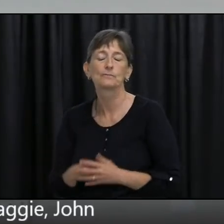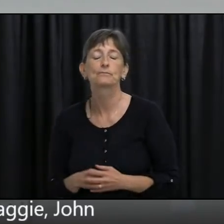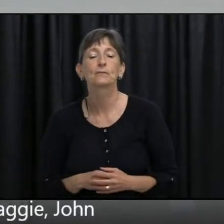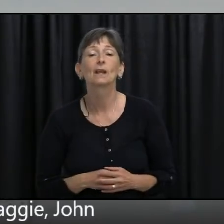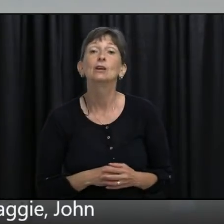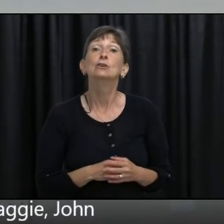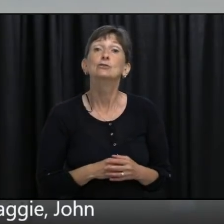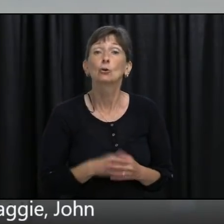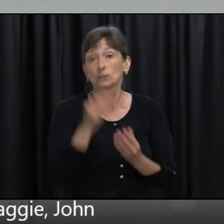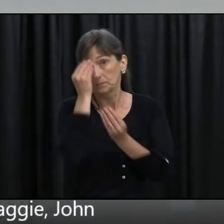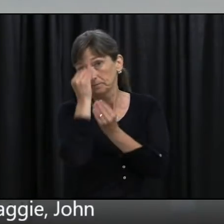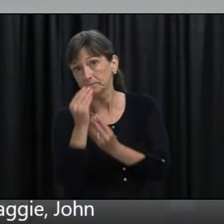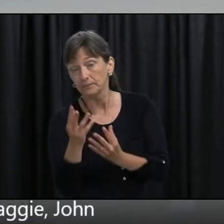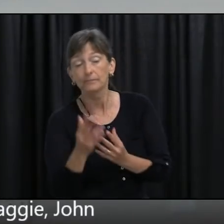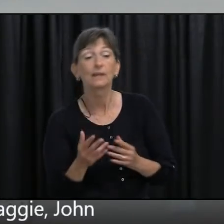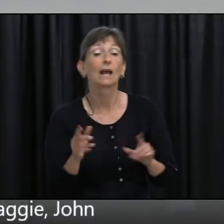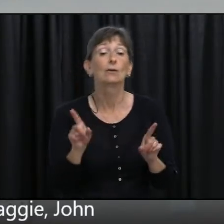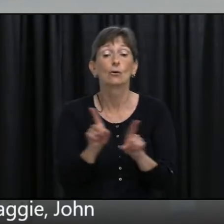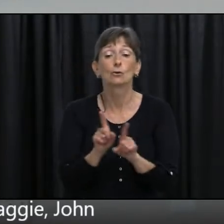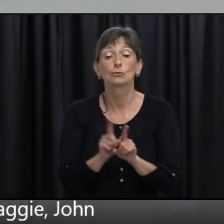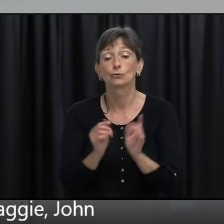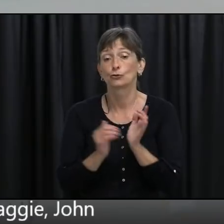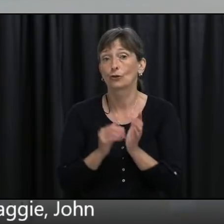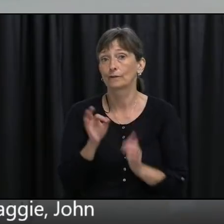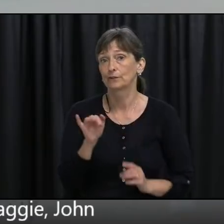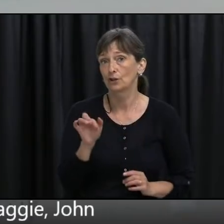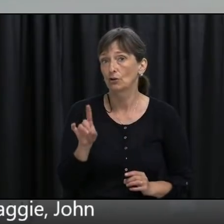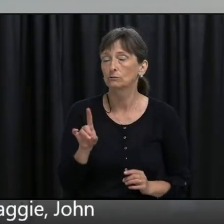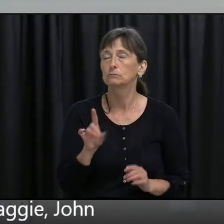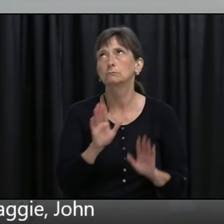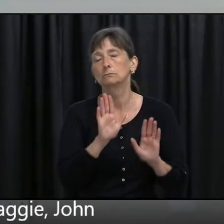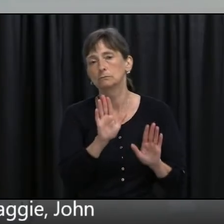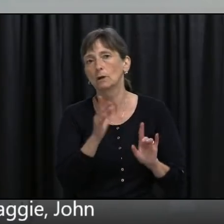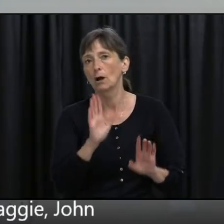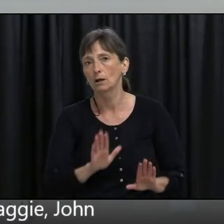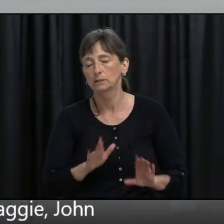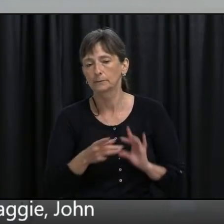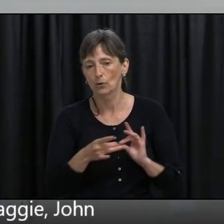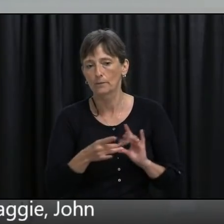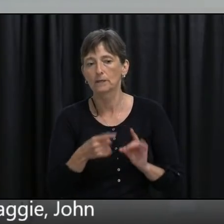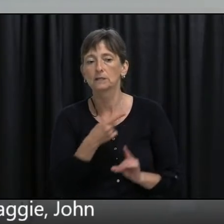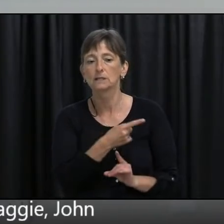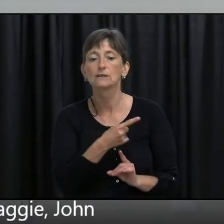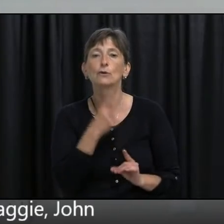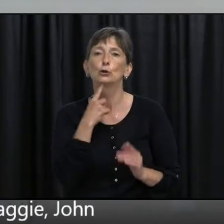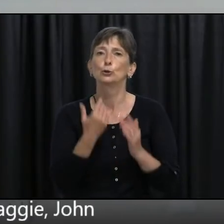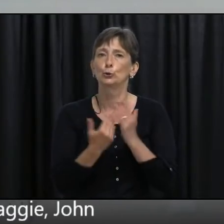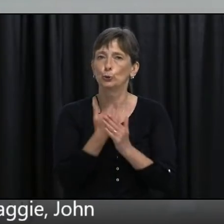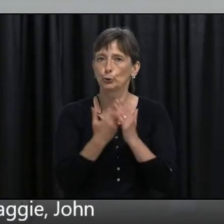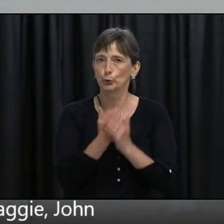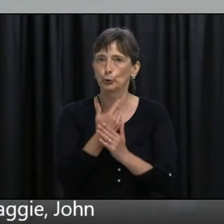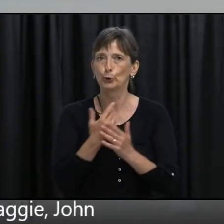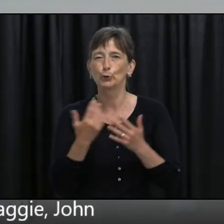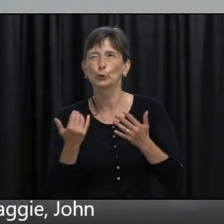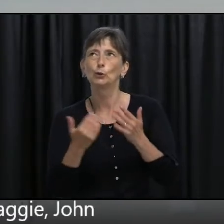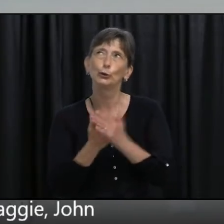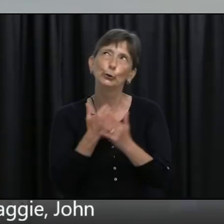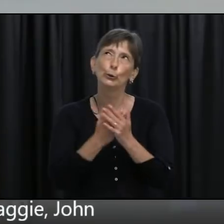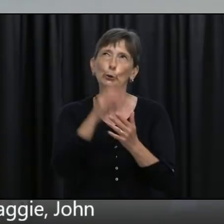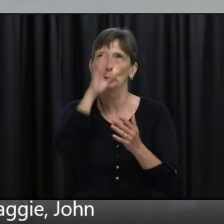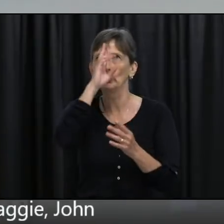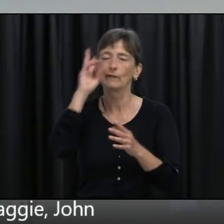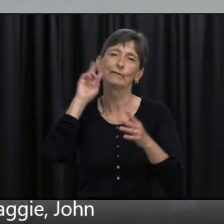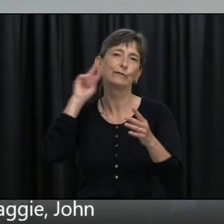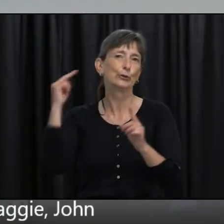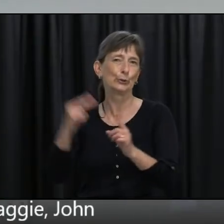COVID briefing, Dr. Fitzgerald makes an excellent comment about the new guidelines we have, or the new way of